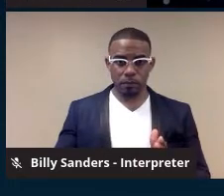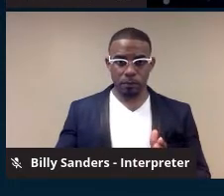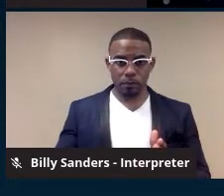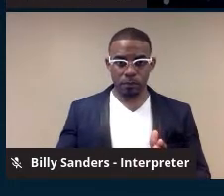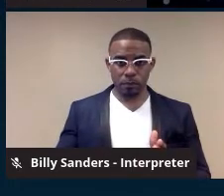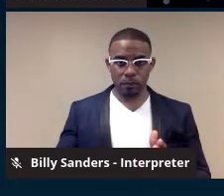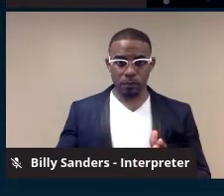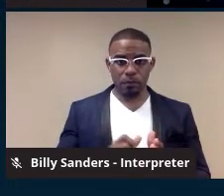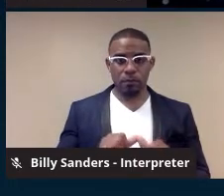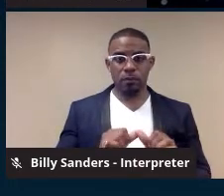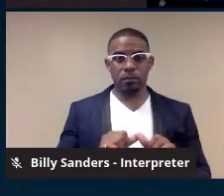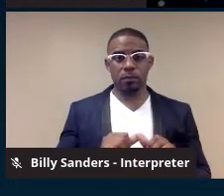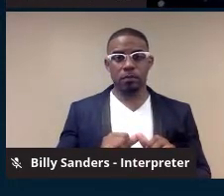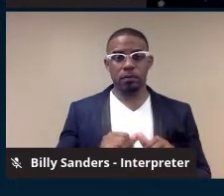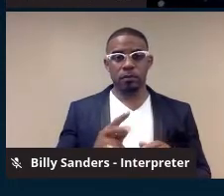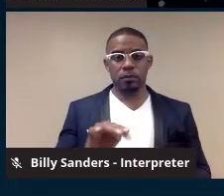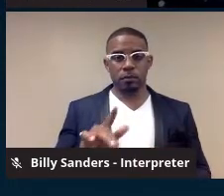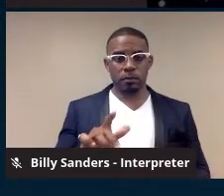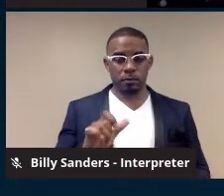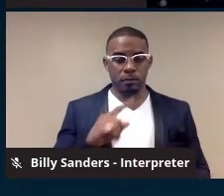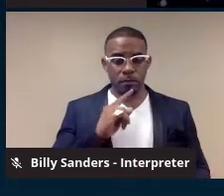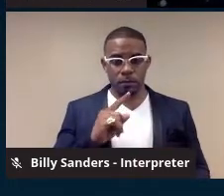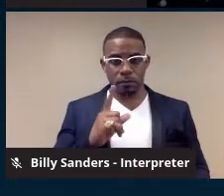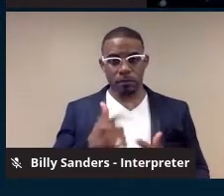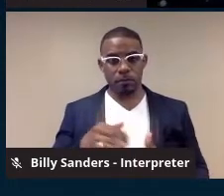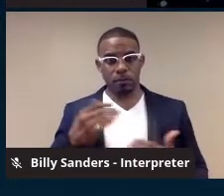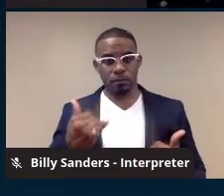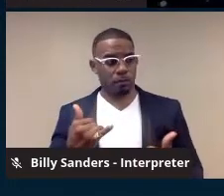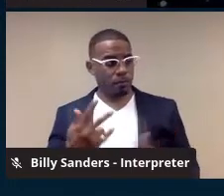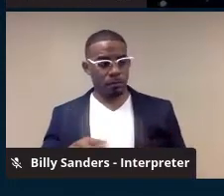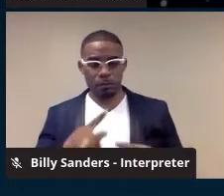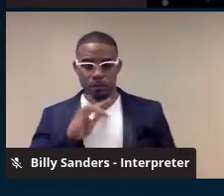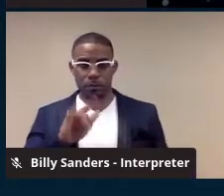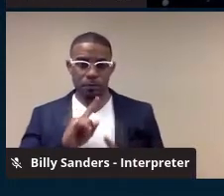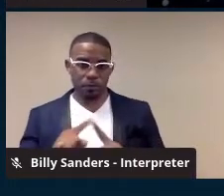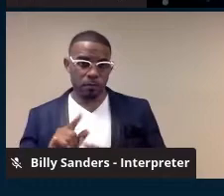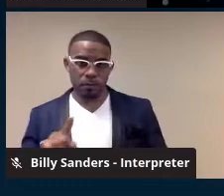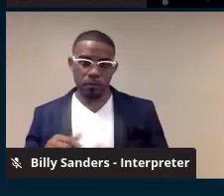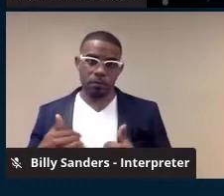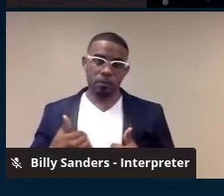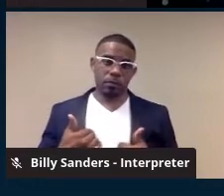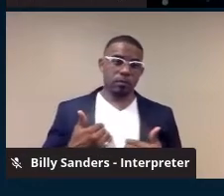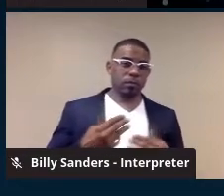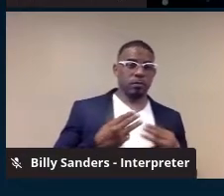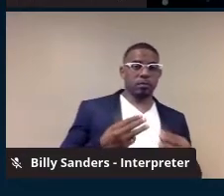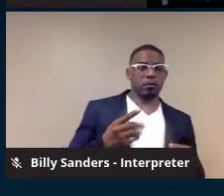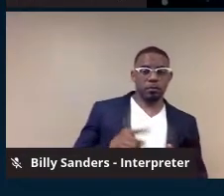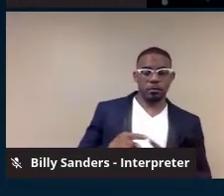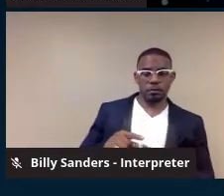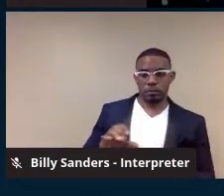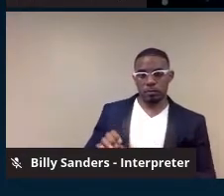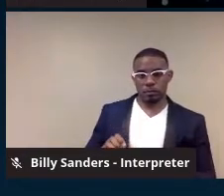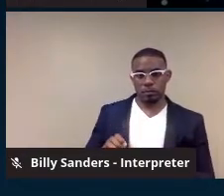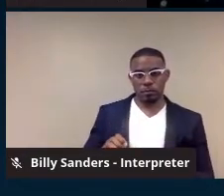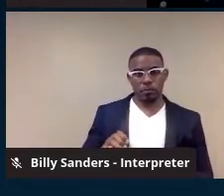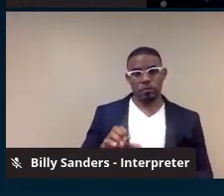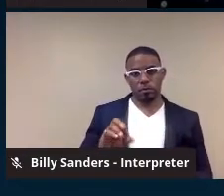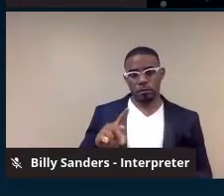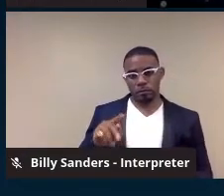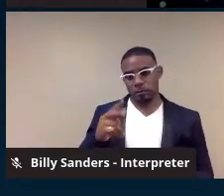it persists your value. It's got what the current value of that is, and it also has the method there to do current count plus